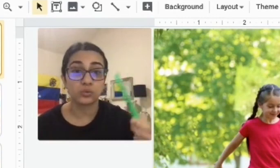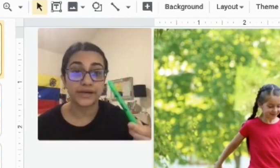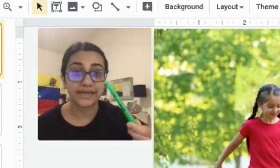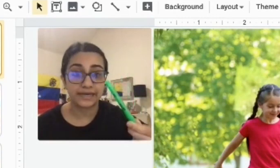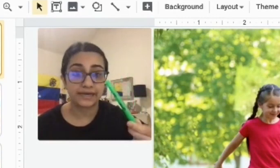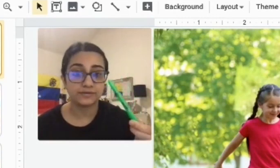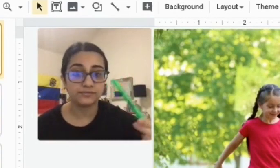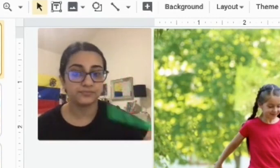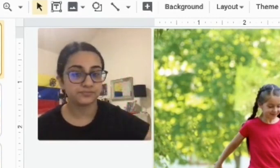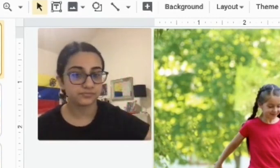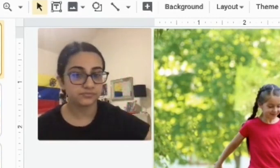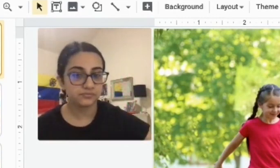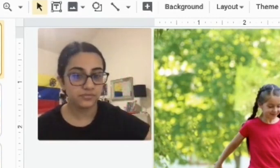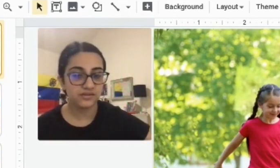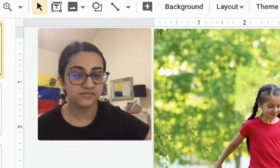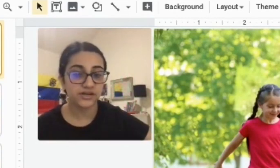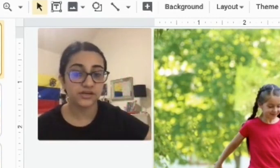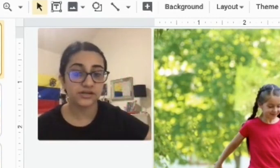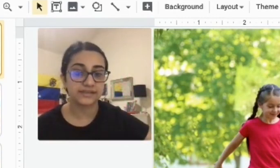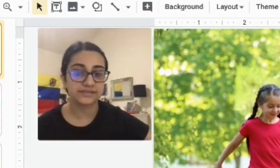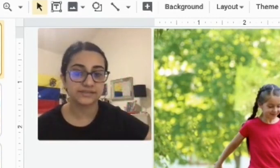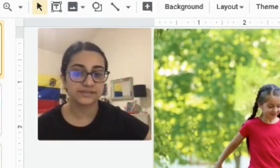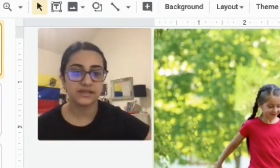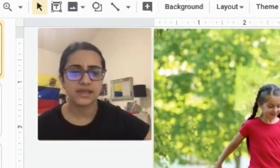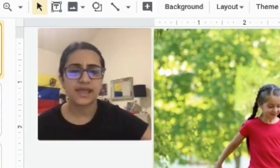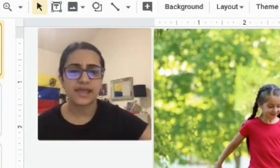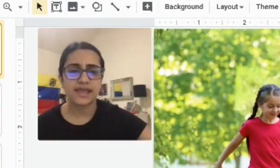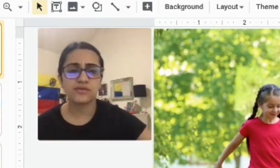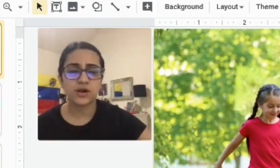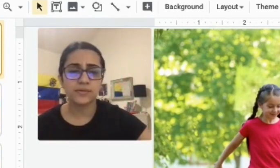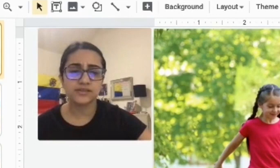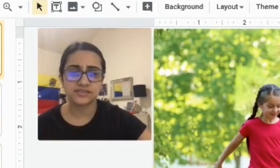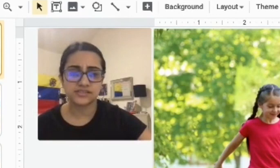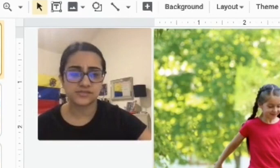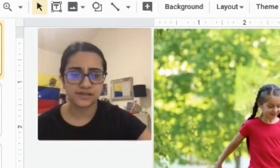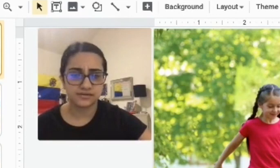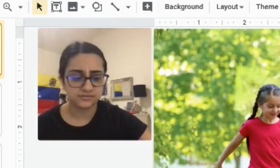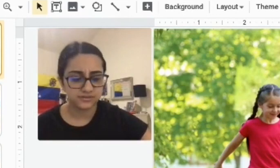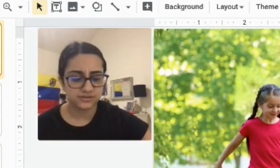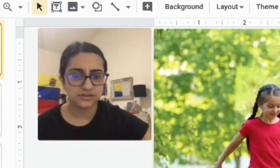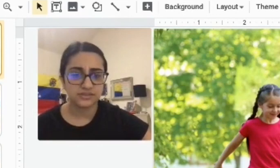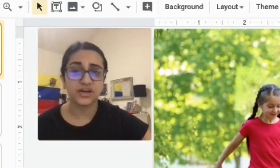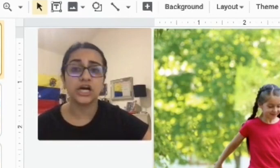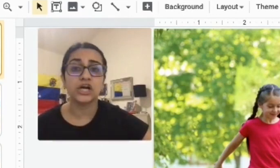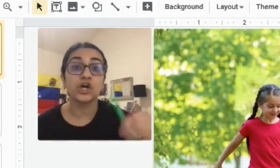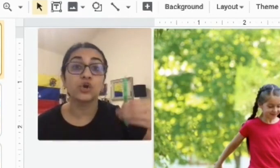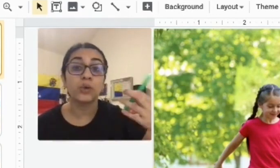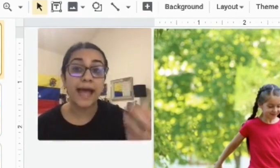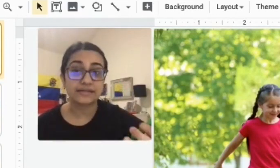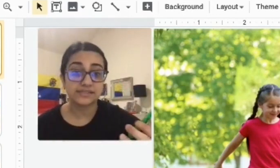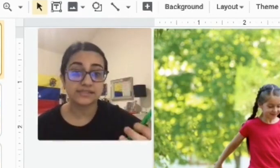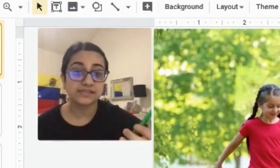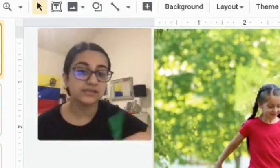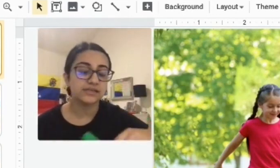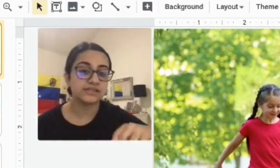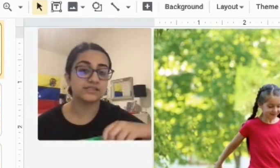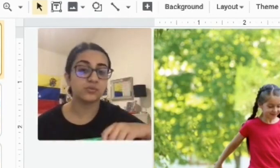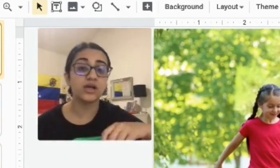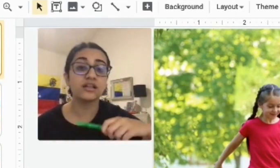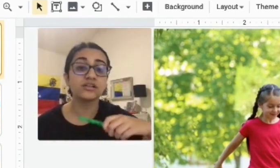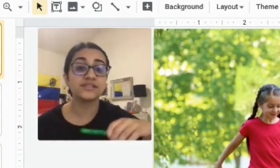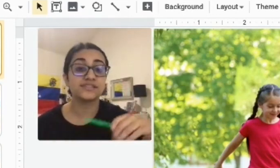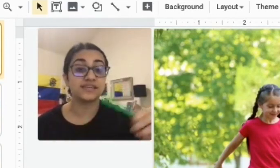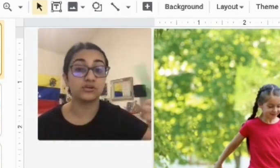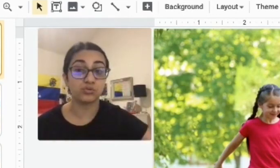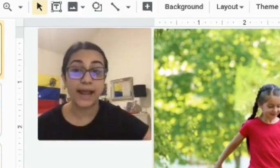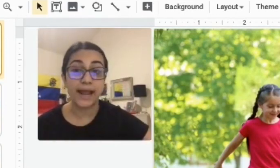are green. Very nice. And what about the suspense? The grass.